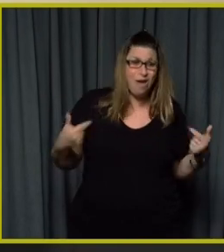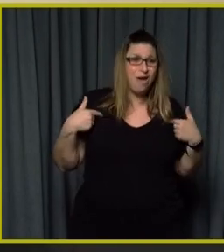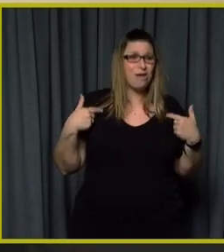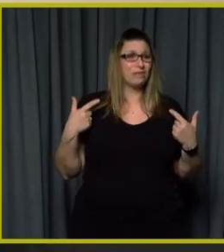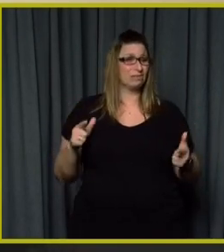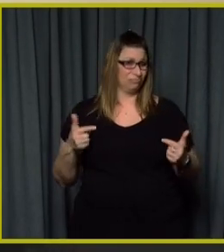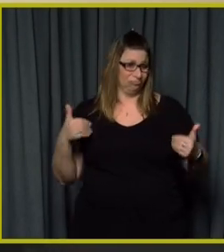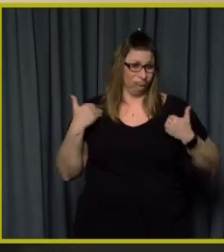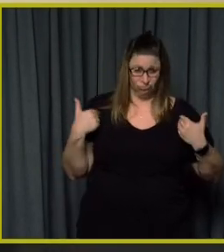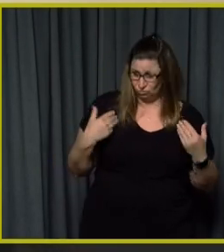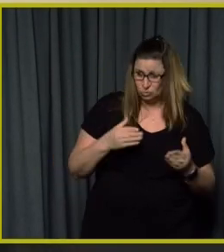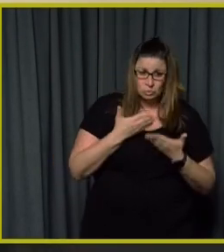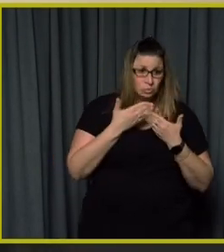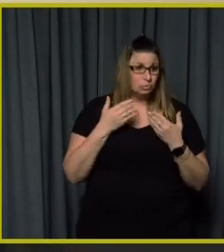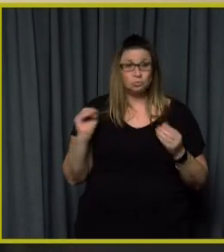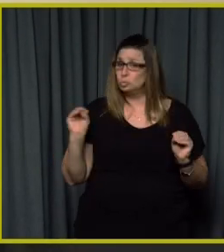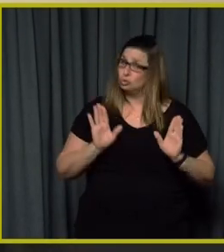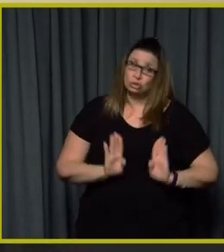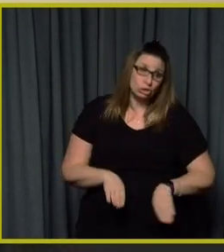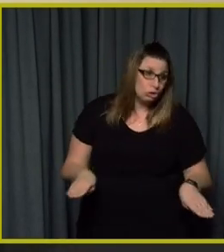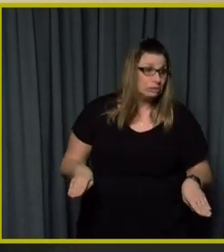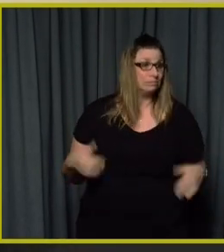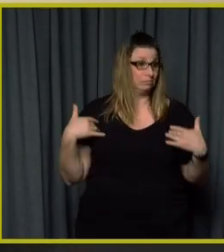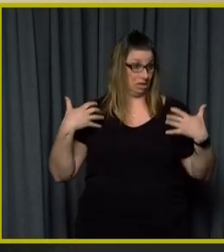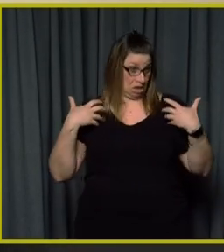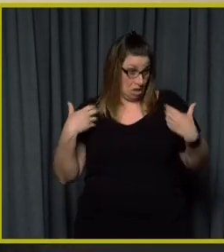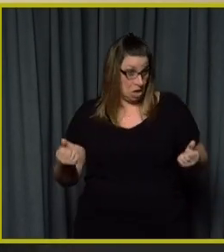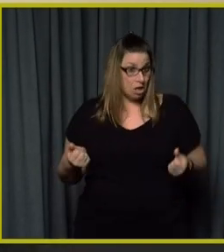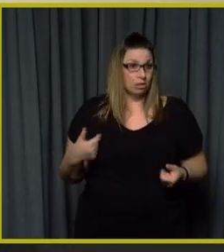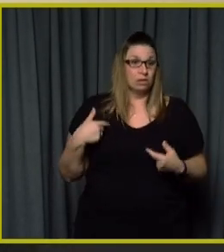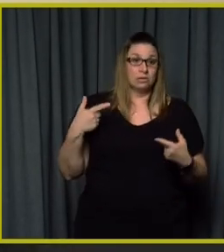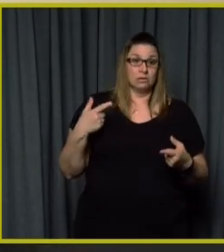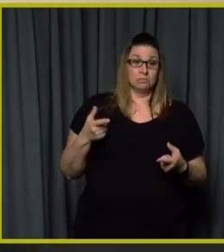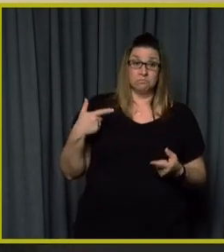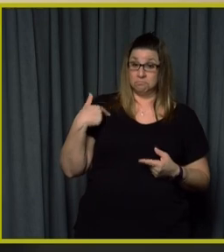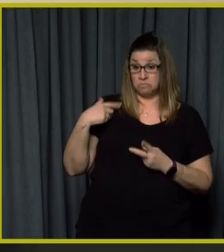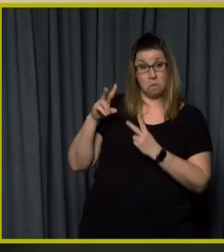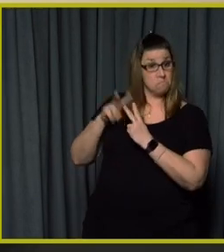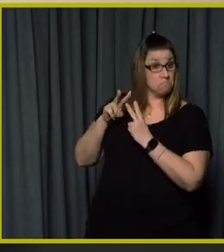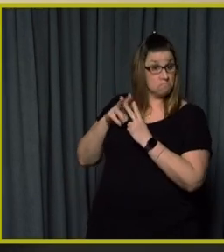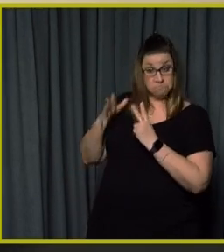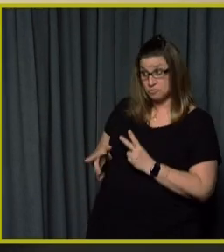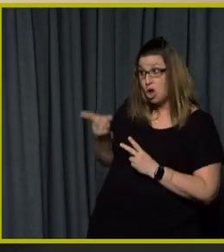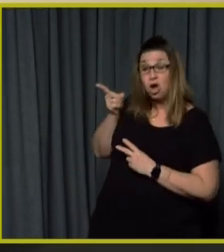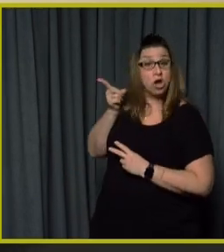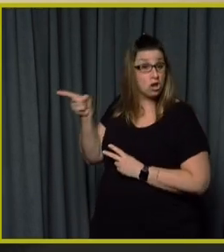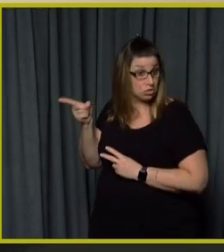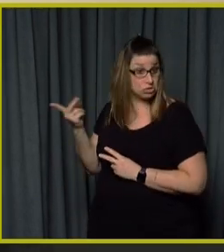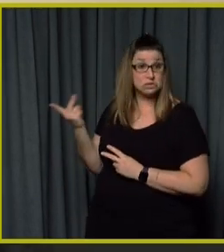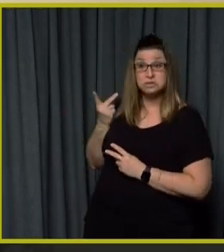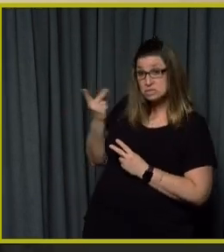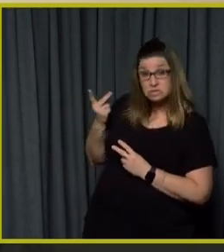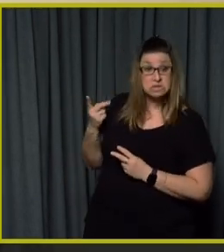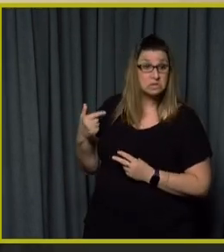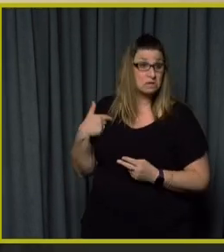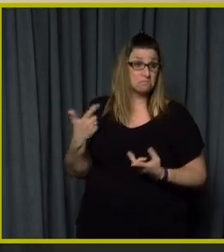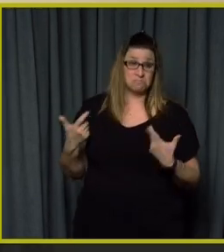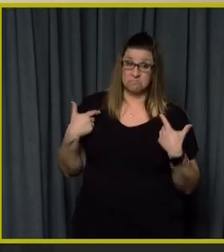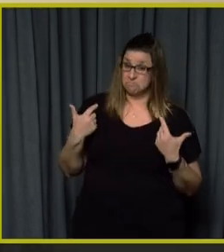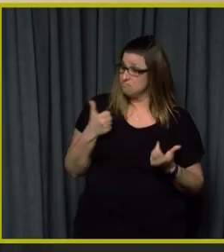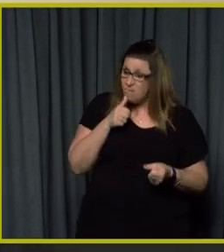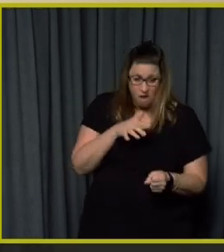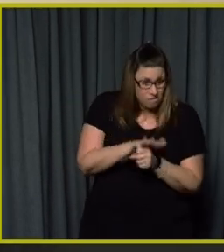healthy. So is my partner, Gabriel. We don't have a lot, but we have enough, or so we